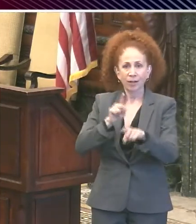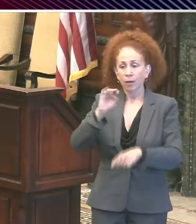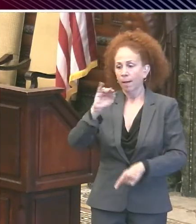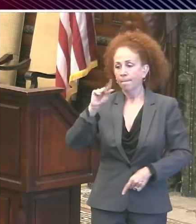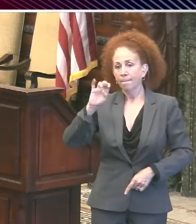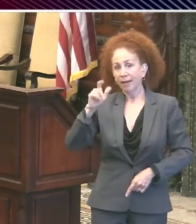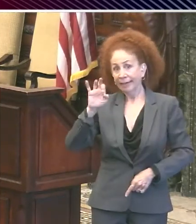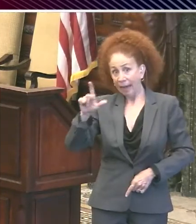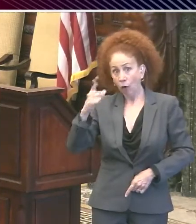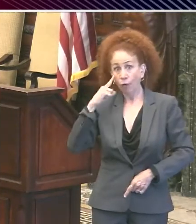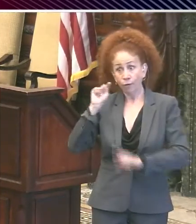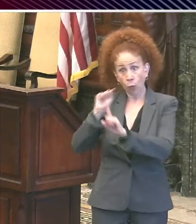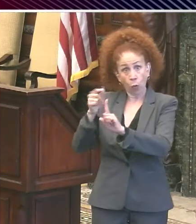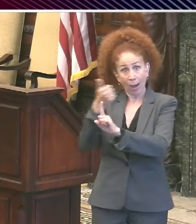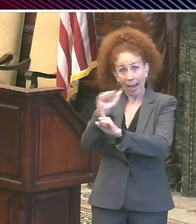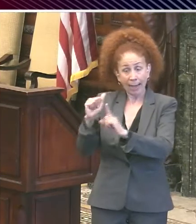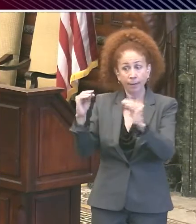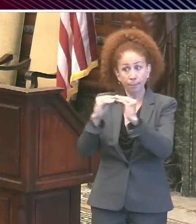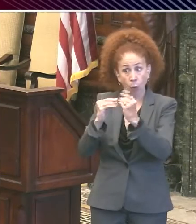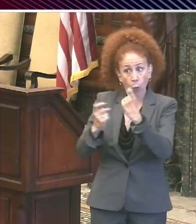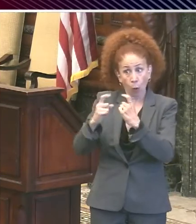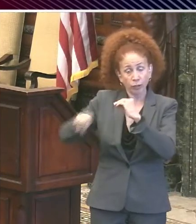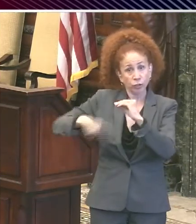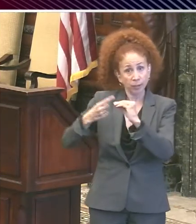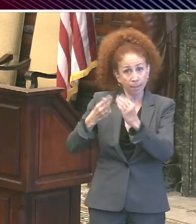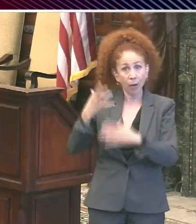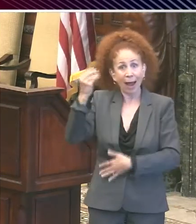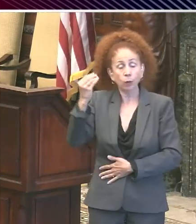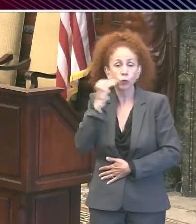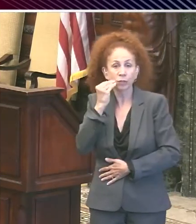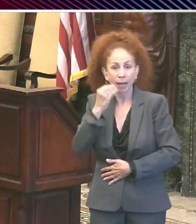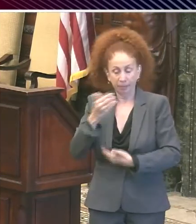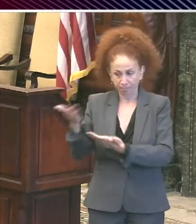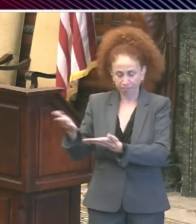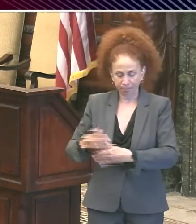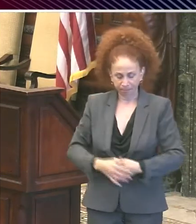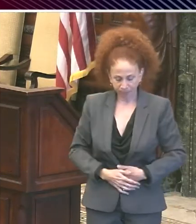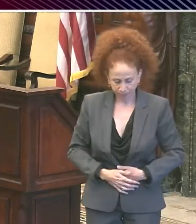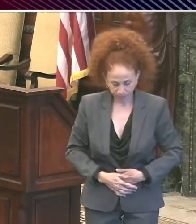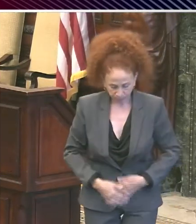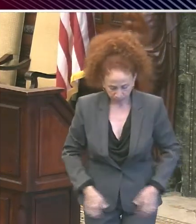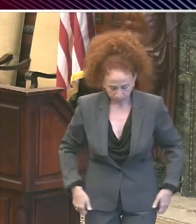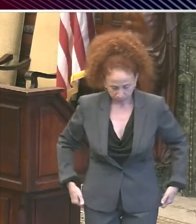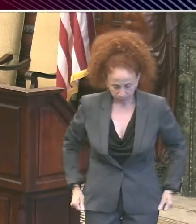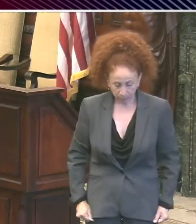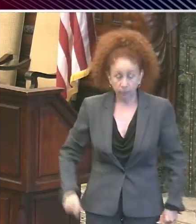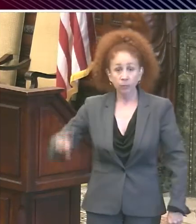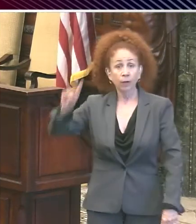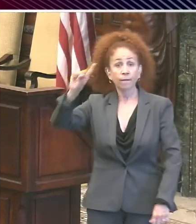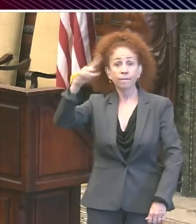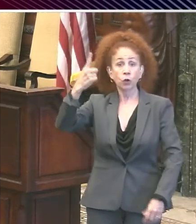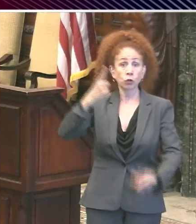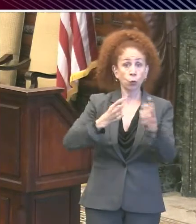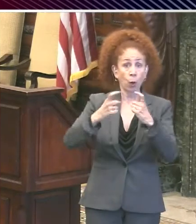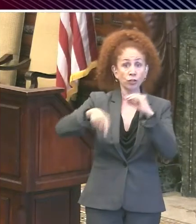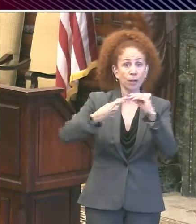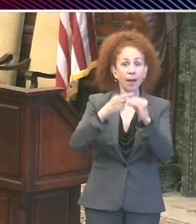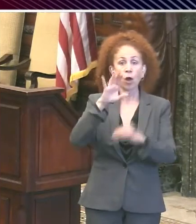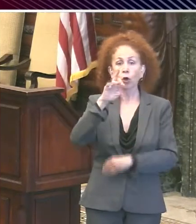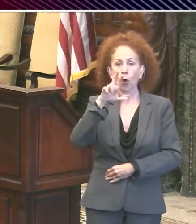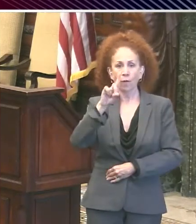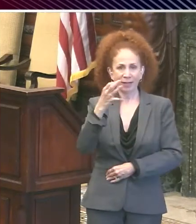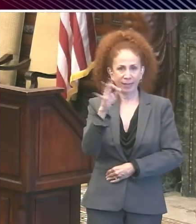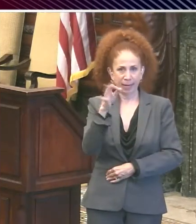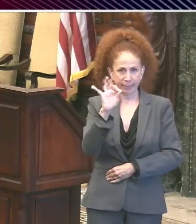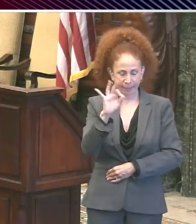especially for any additional questions on outdoor dining. We will start with questions related to